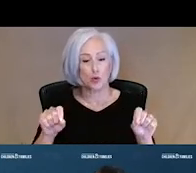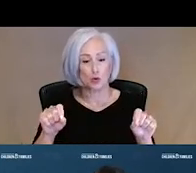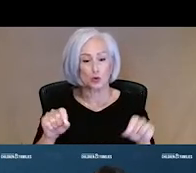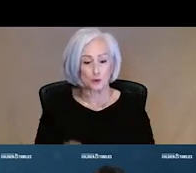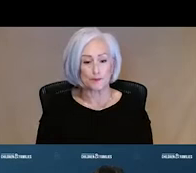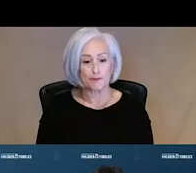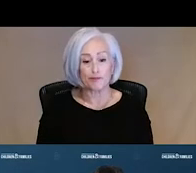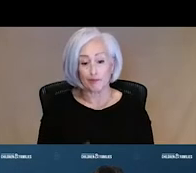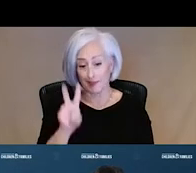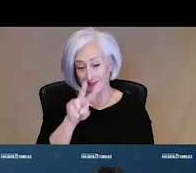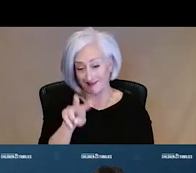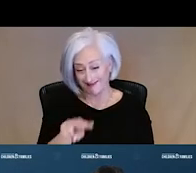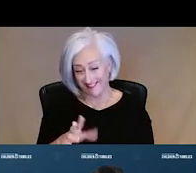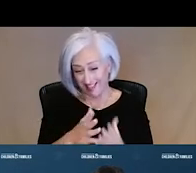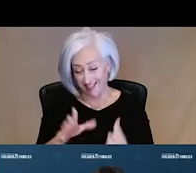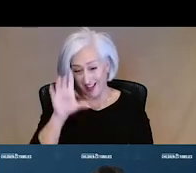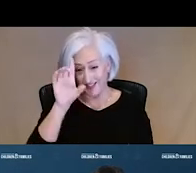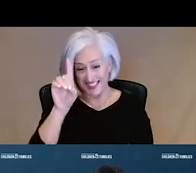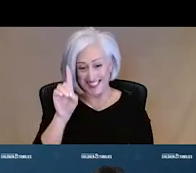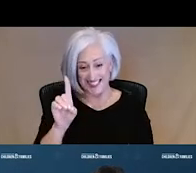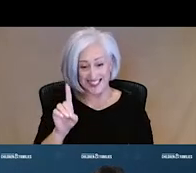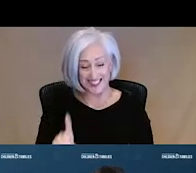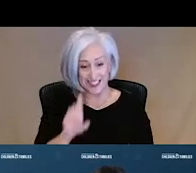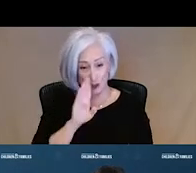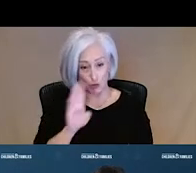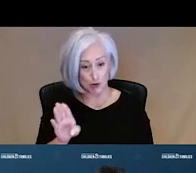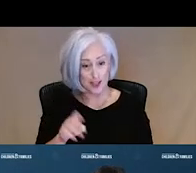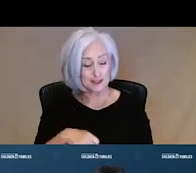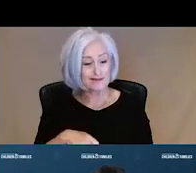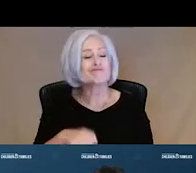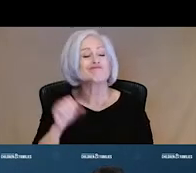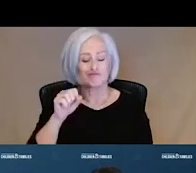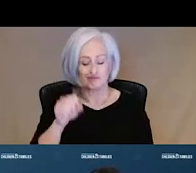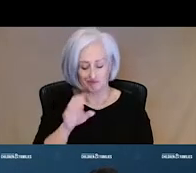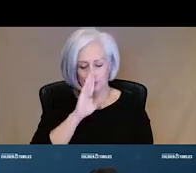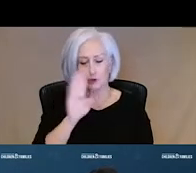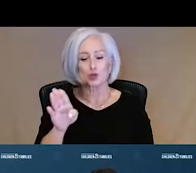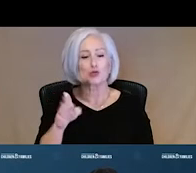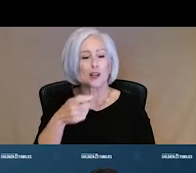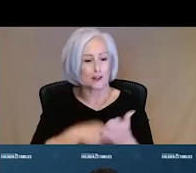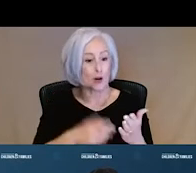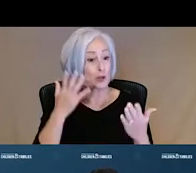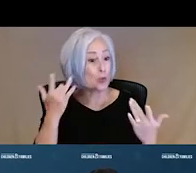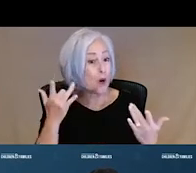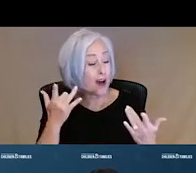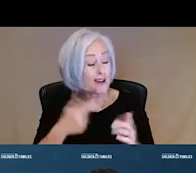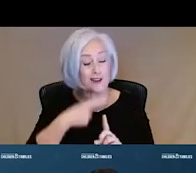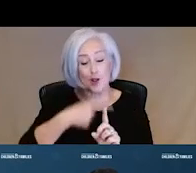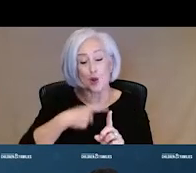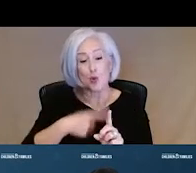Direct. Lots of D's, direct. This is a direct cost because the rental voucher directly assists a